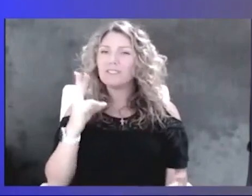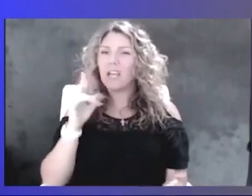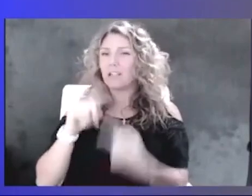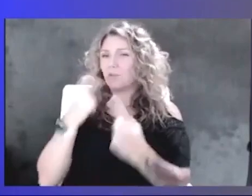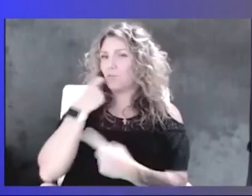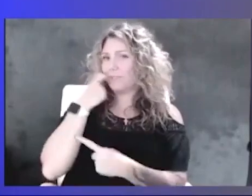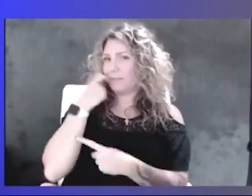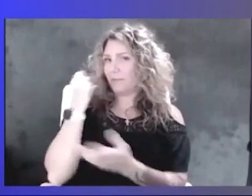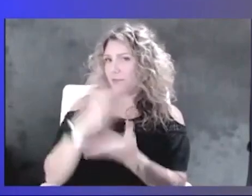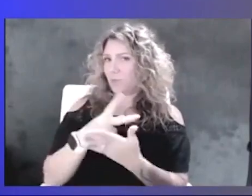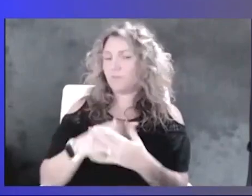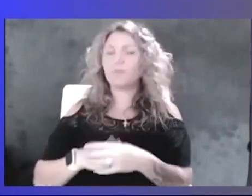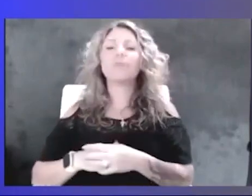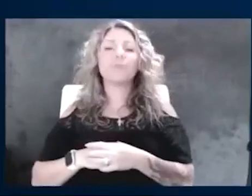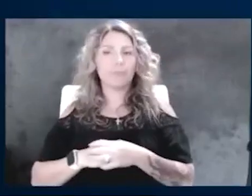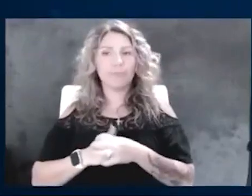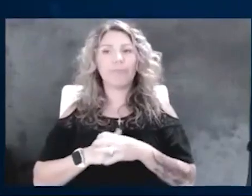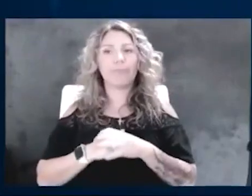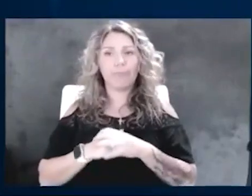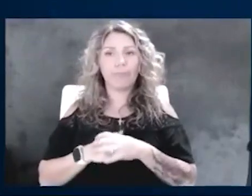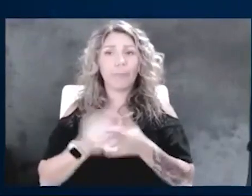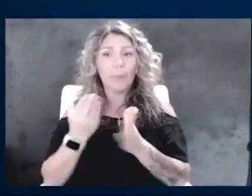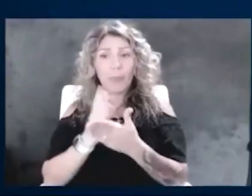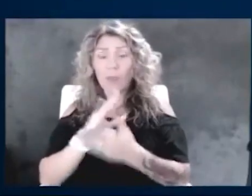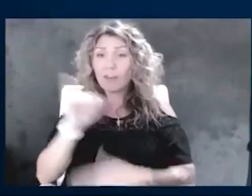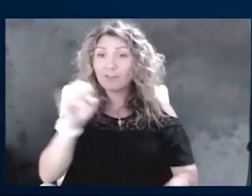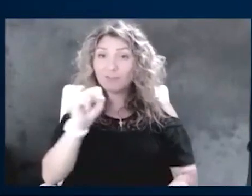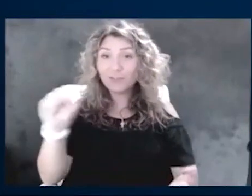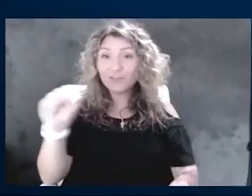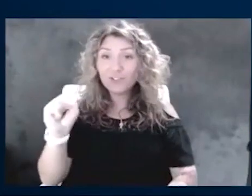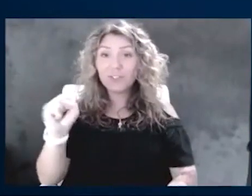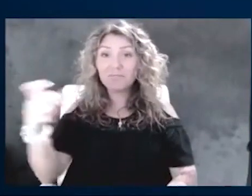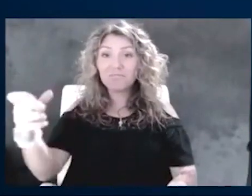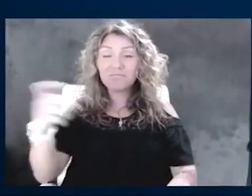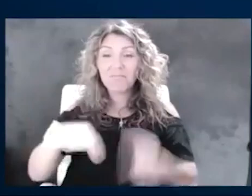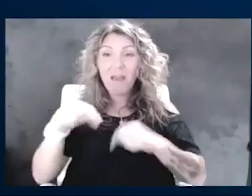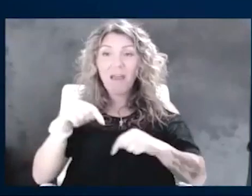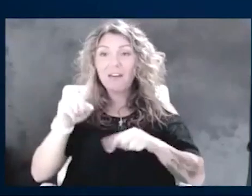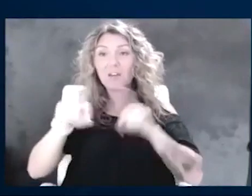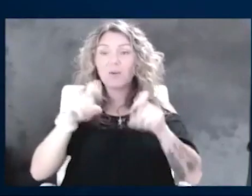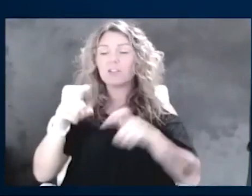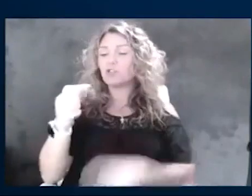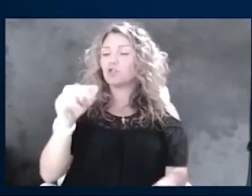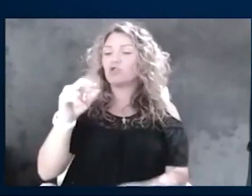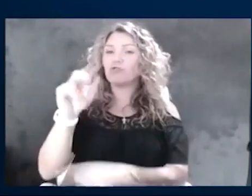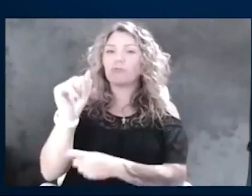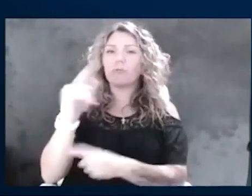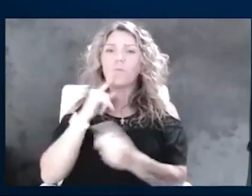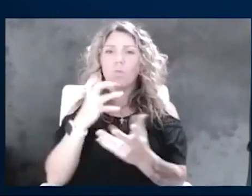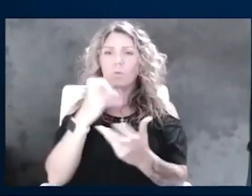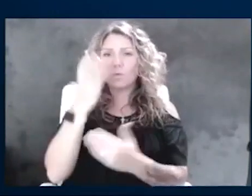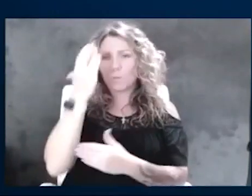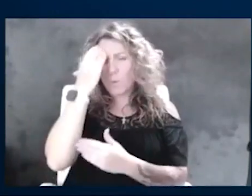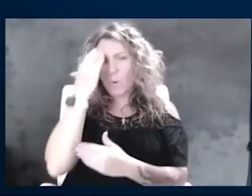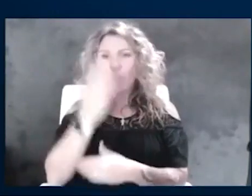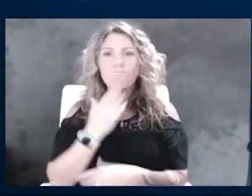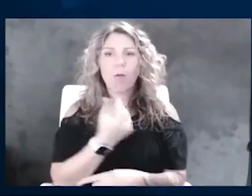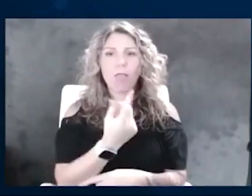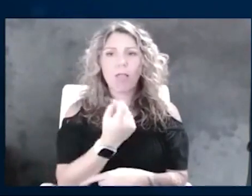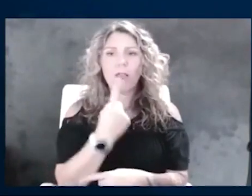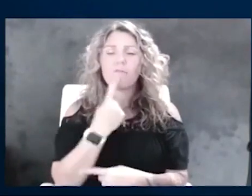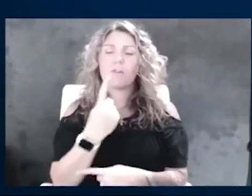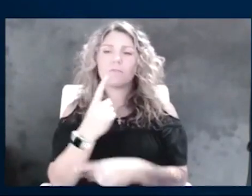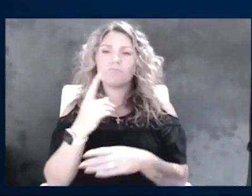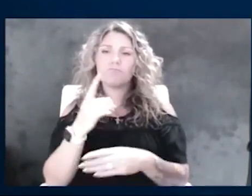Okay. All right, Jess. Let's go back to questions. Okay, Gina wants to know. She says, my 11-year-old daughter had a mild case of COVID